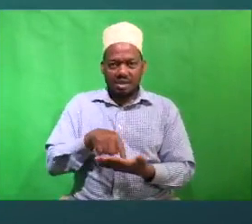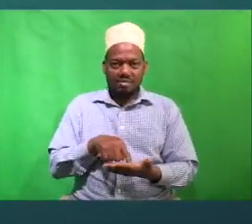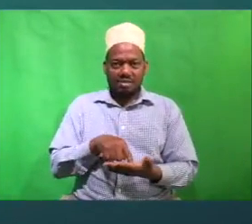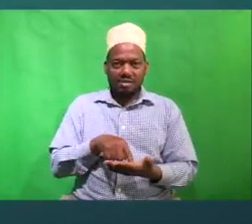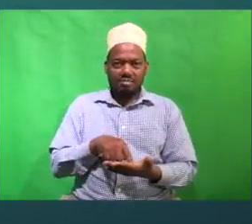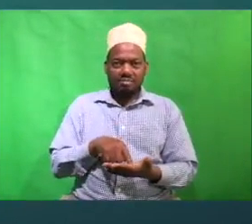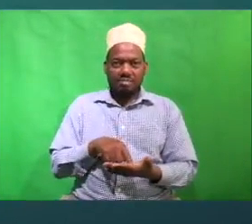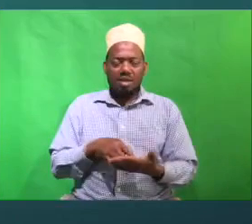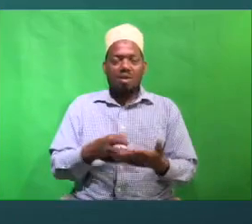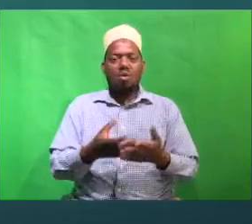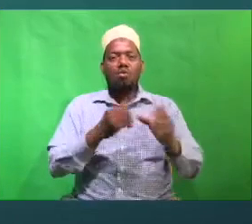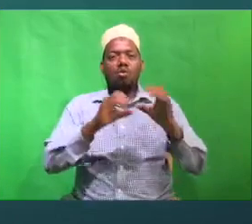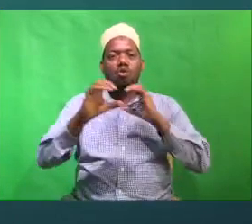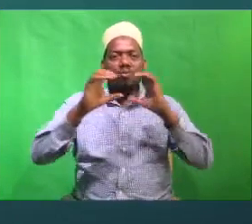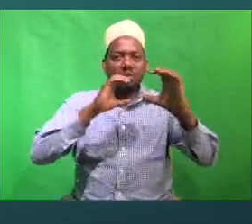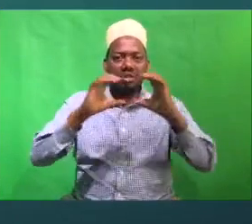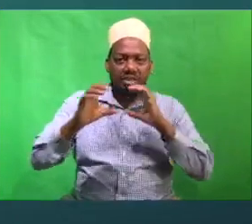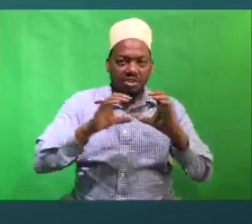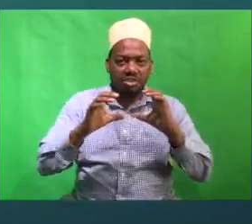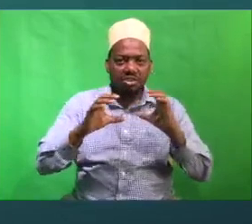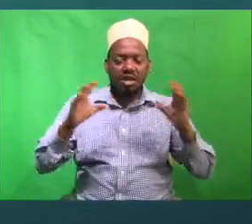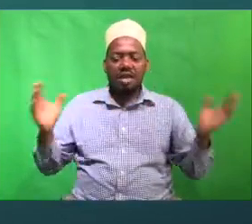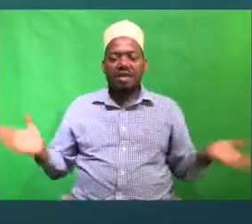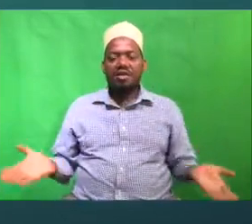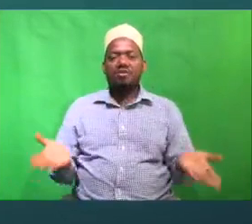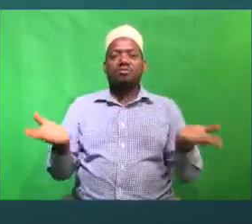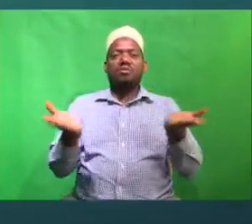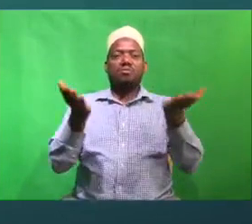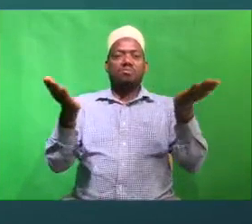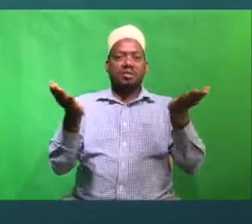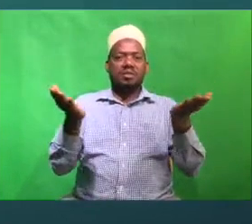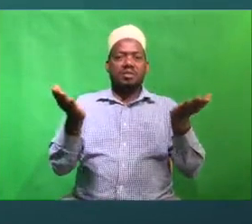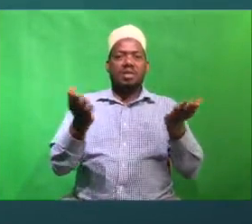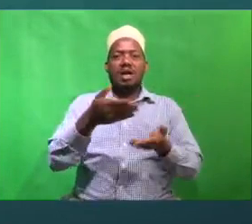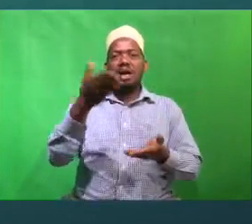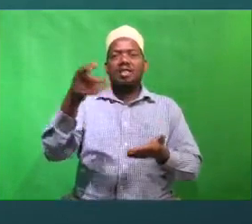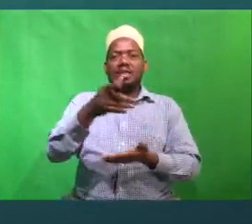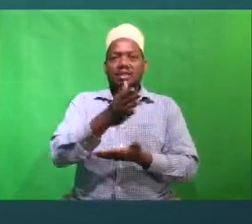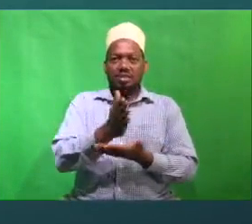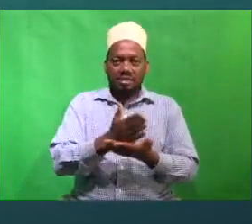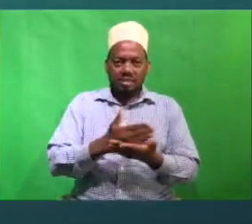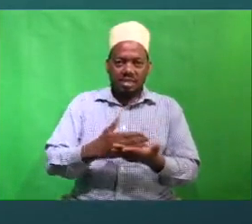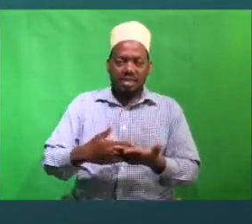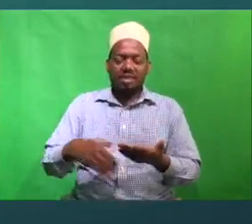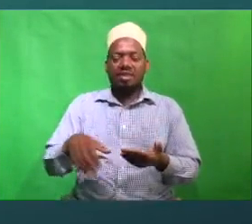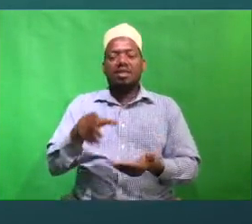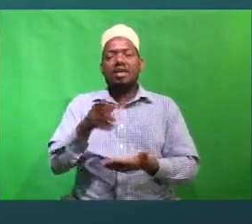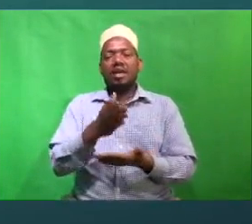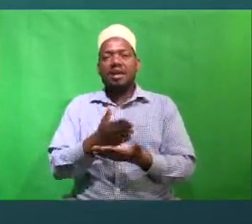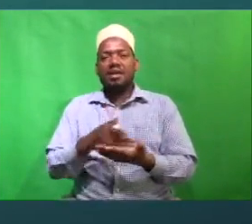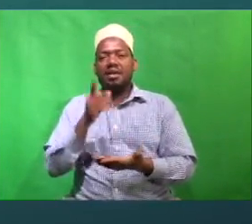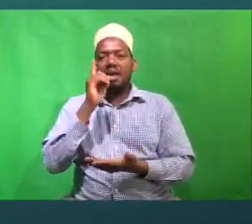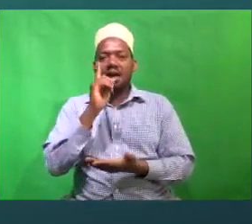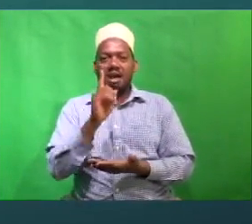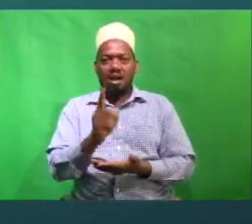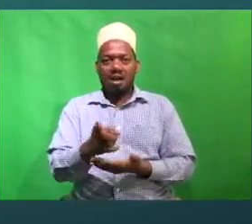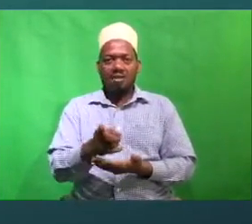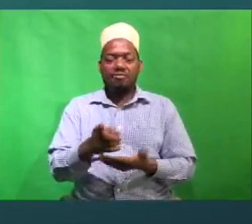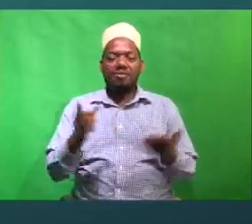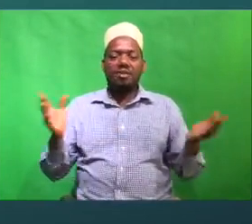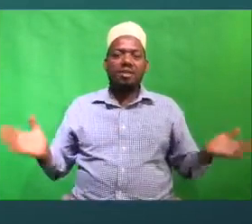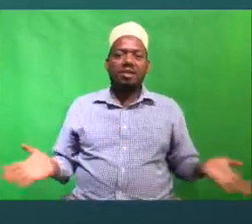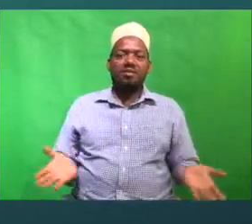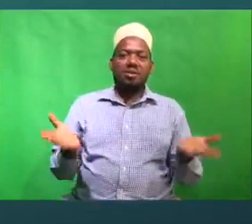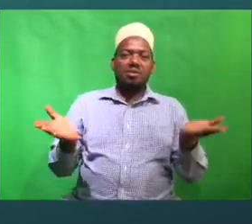be influenced or communication and the development. But on other side, the area in which vegetation has led